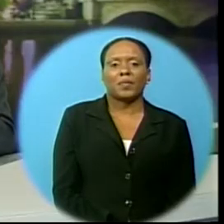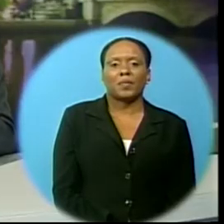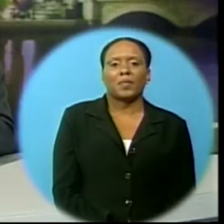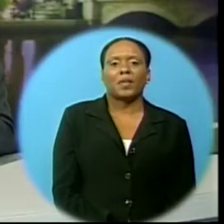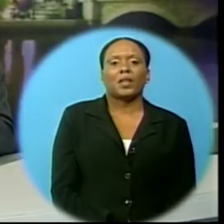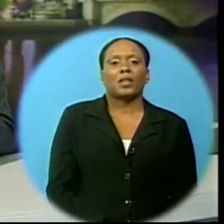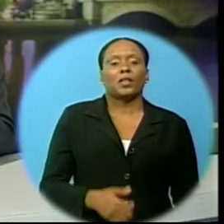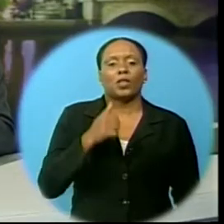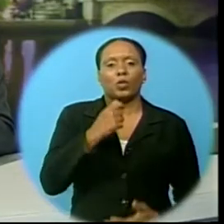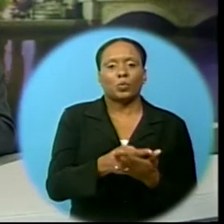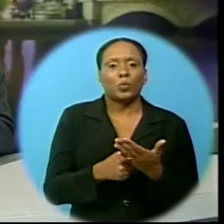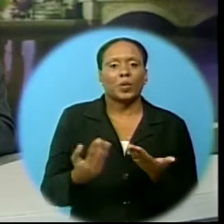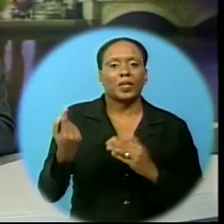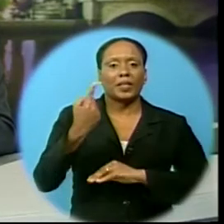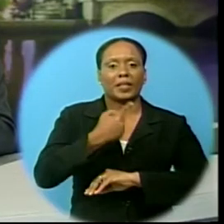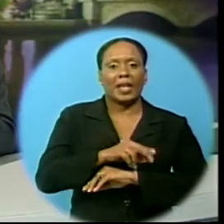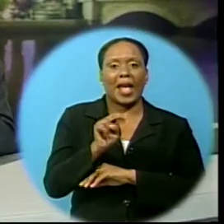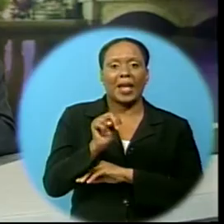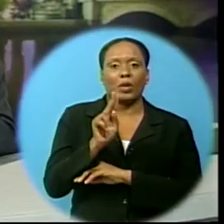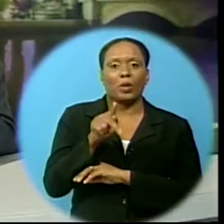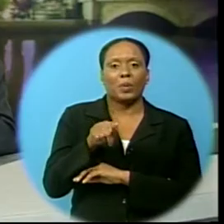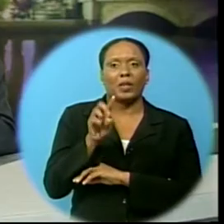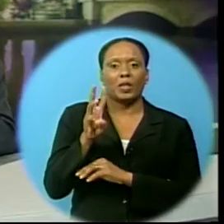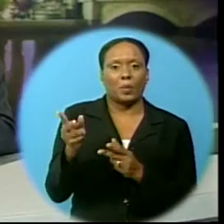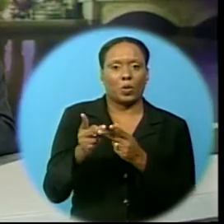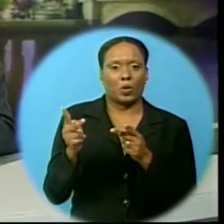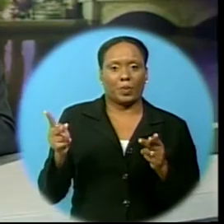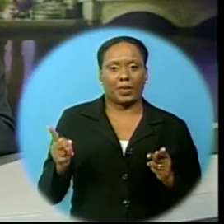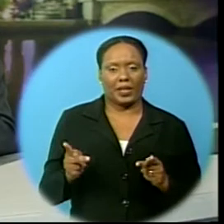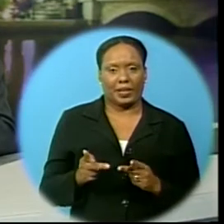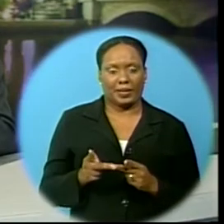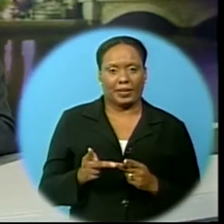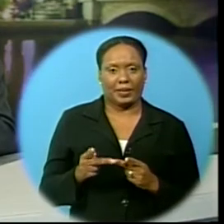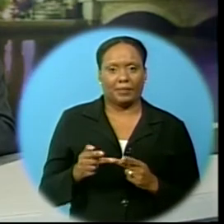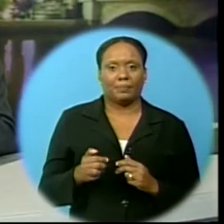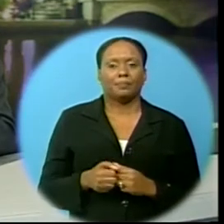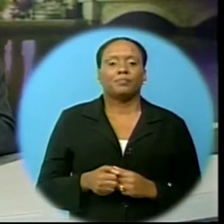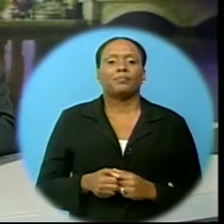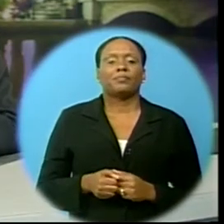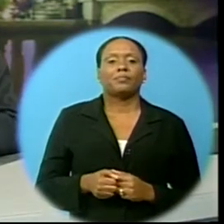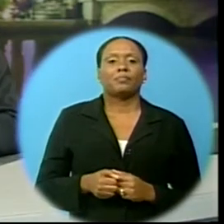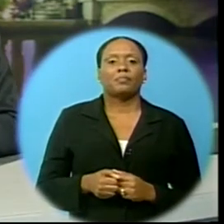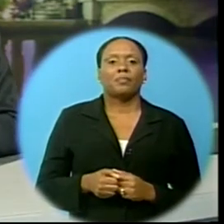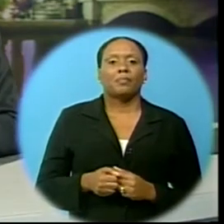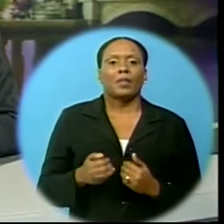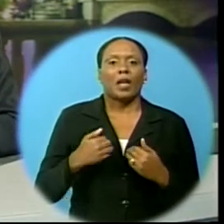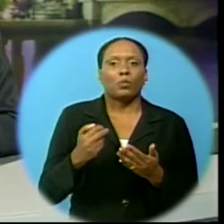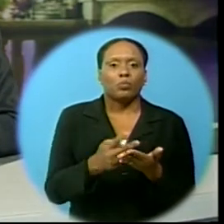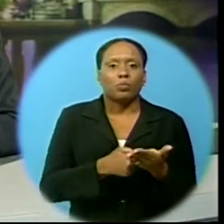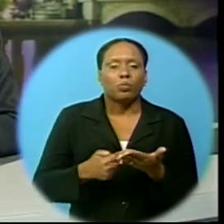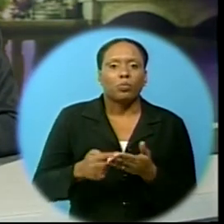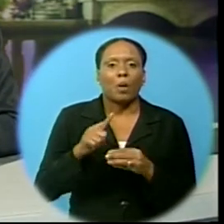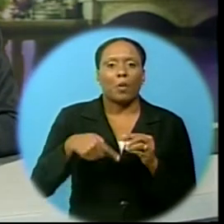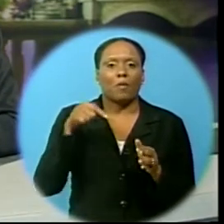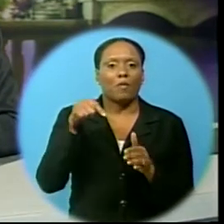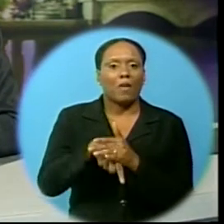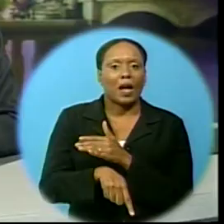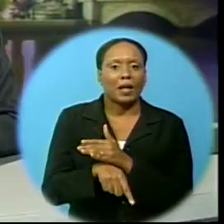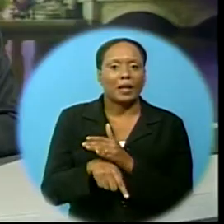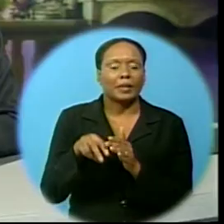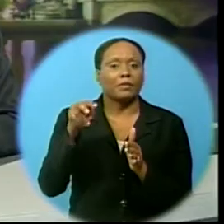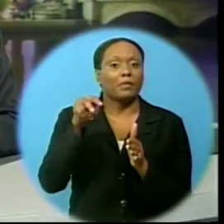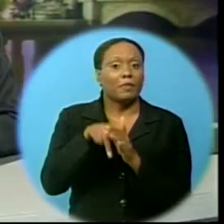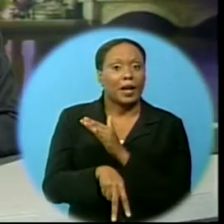Her comments came at the National Union of Public Workers headquarters during a panel discussion surrounding violence in the workplace. It was part of